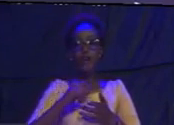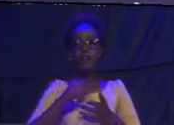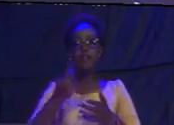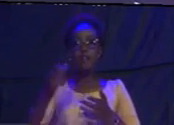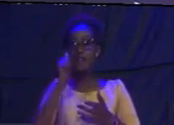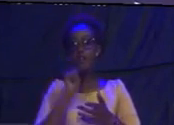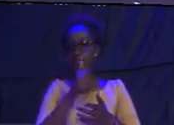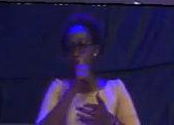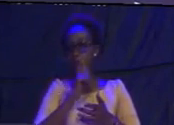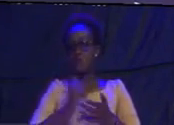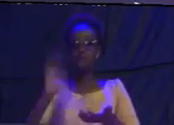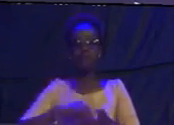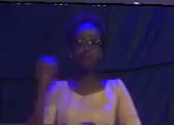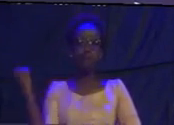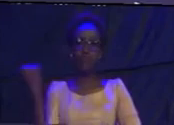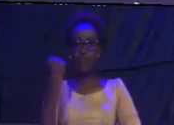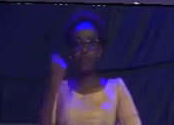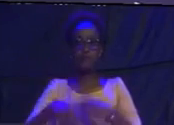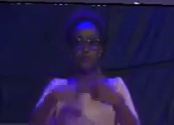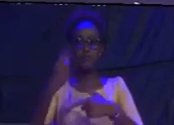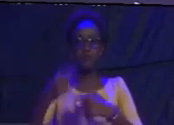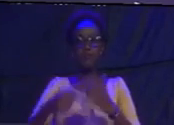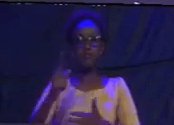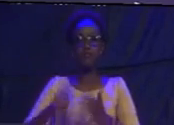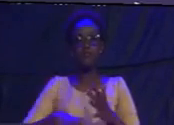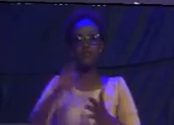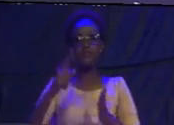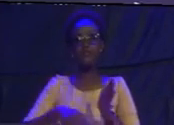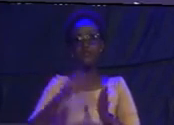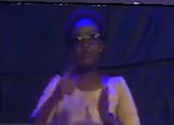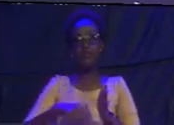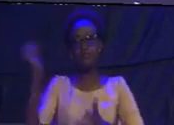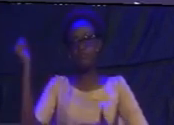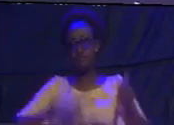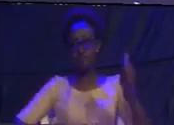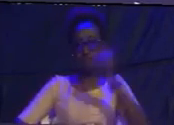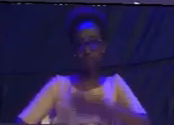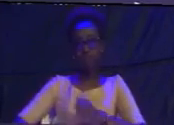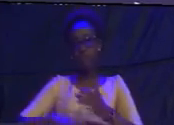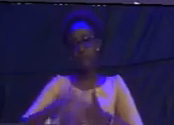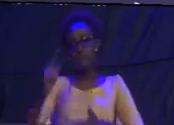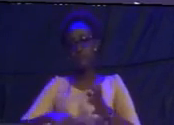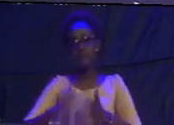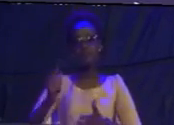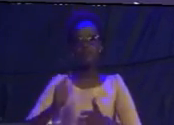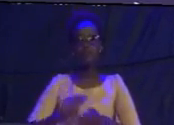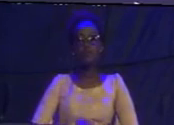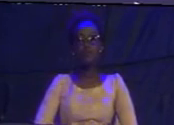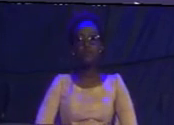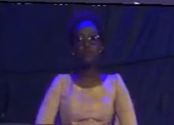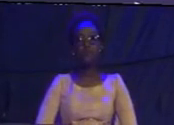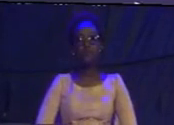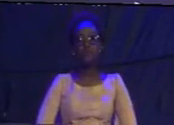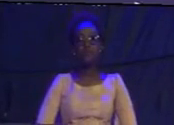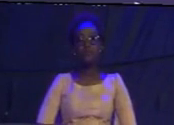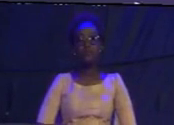people, Israel became great again. They overcame and overcame and conquered and